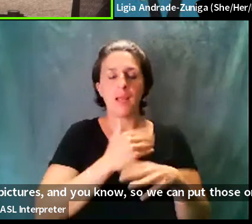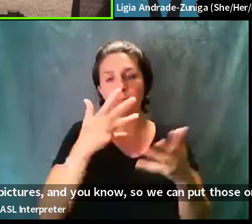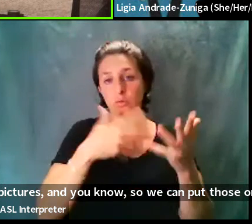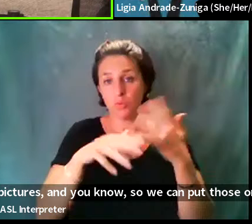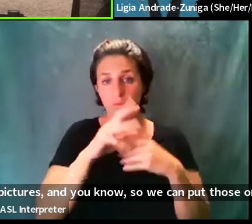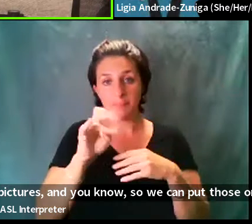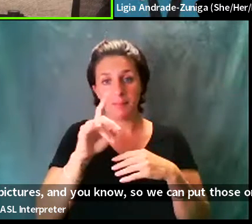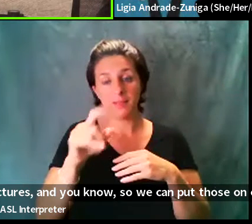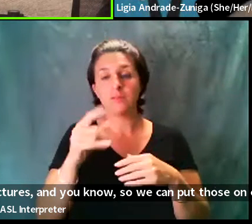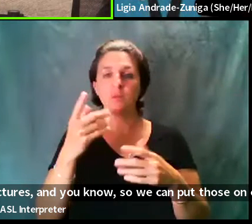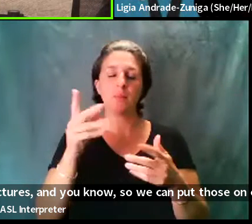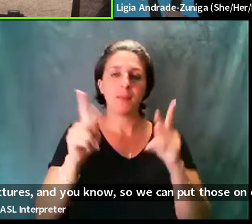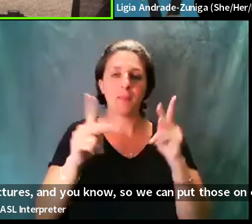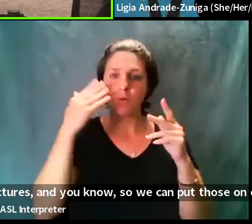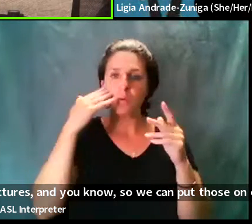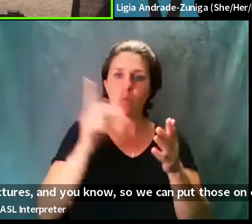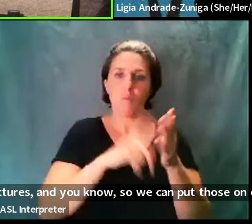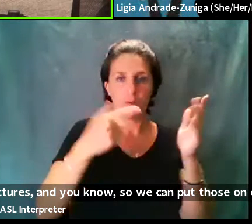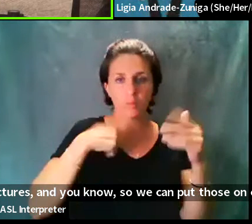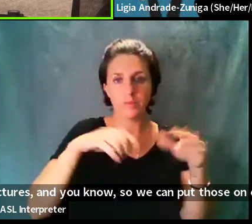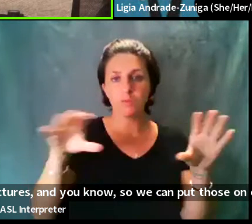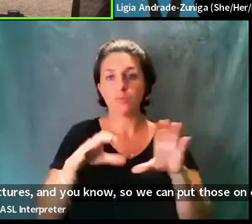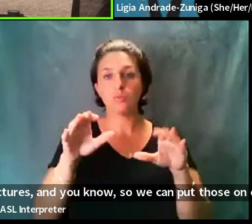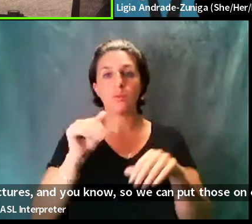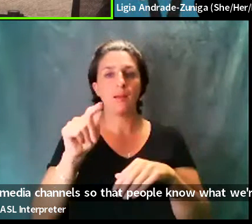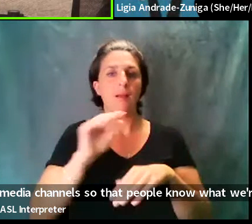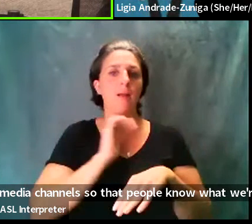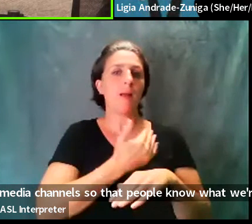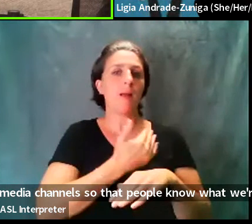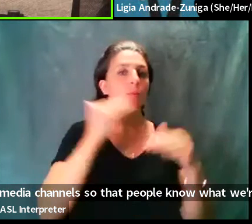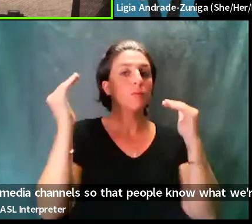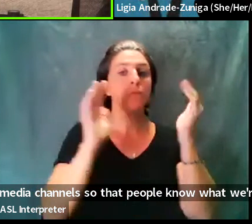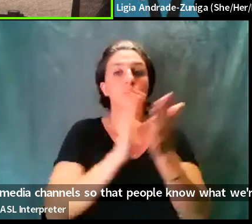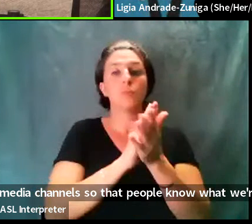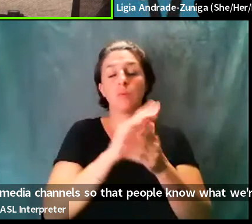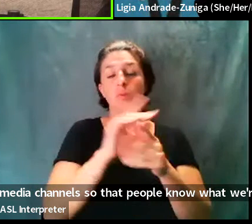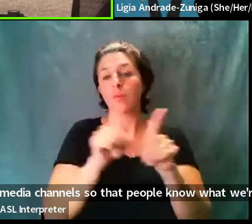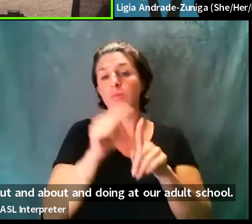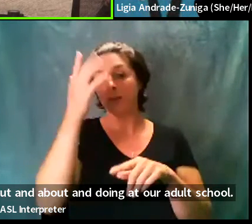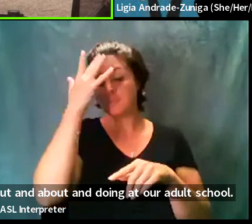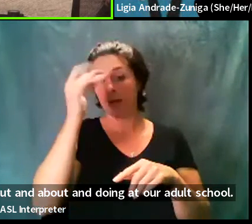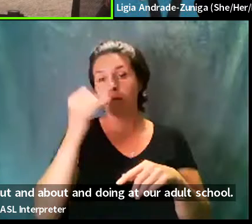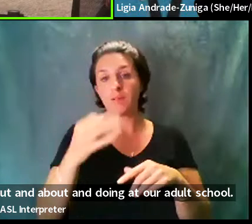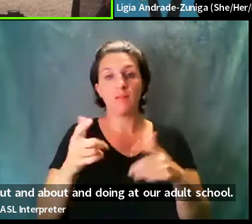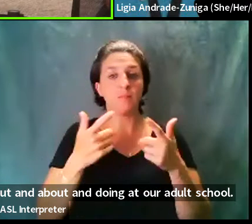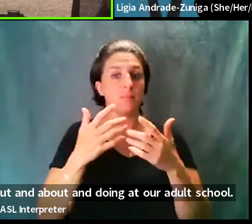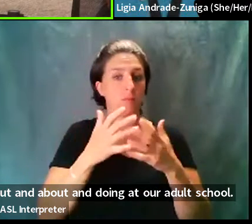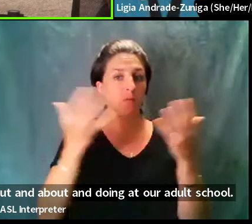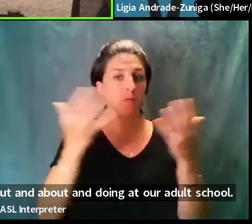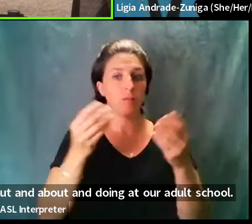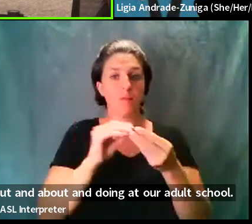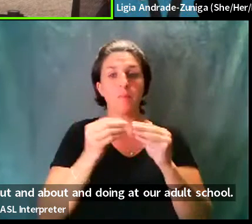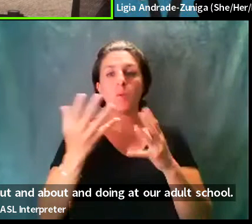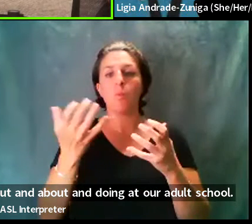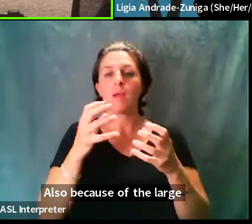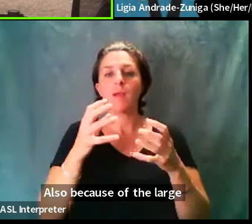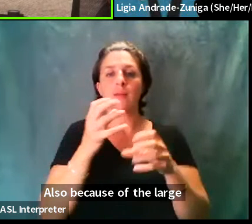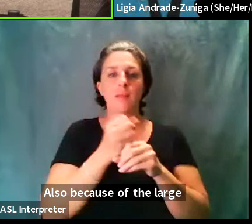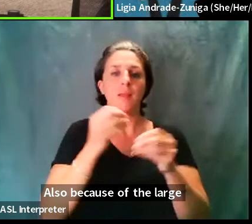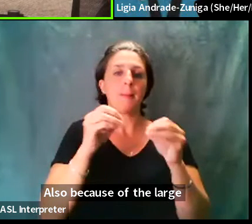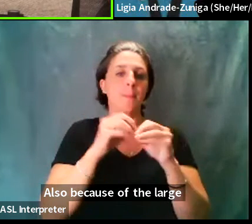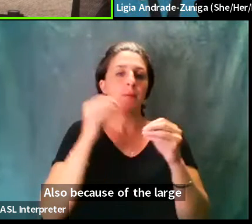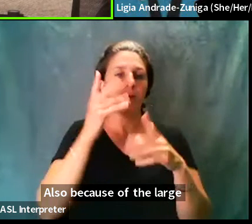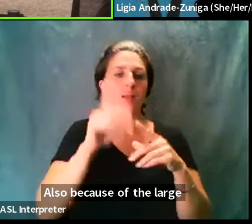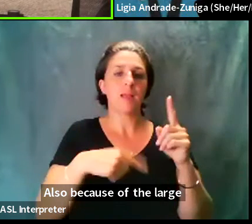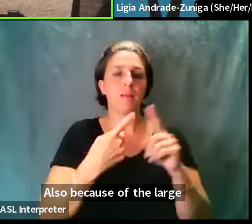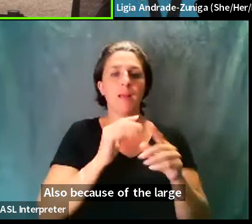we're out and about and doing at our adult school. Also, because of the large numbers, we want to get more information about our student demographics